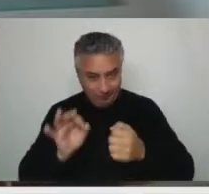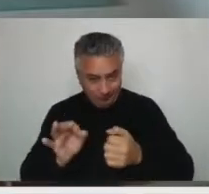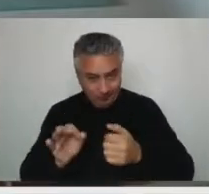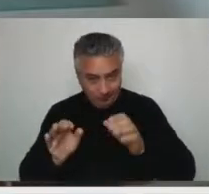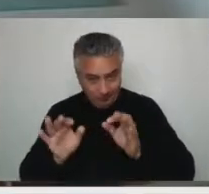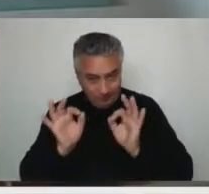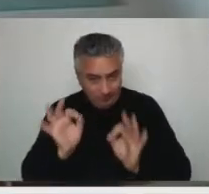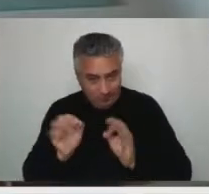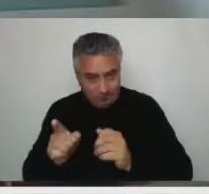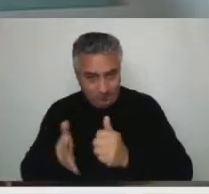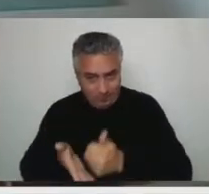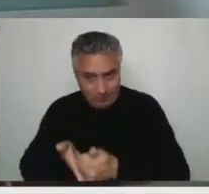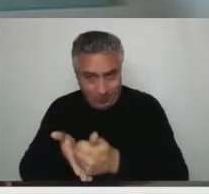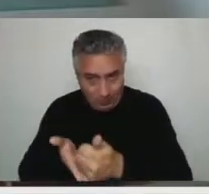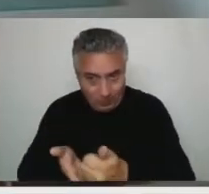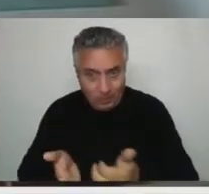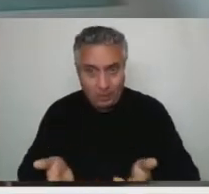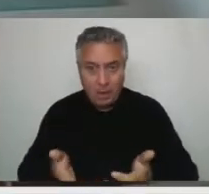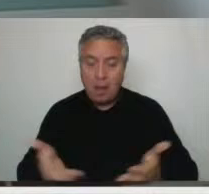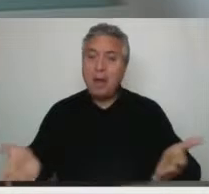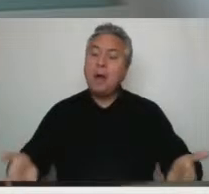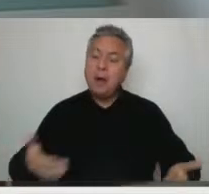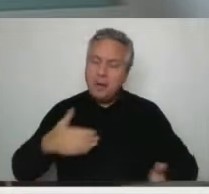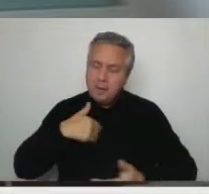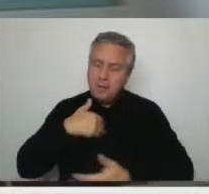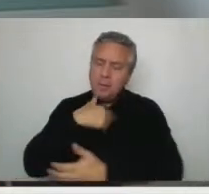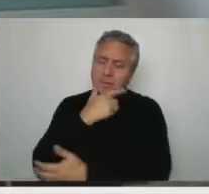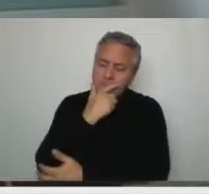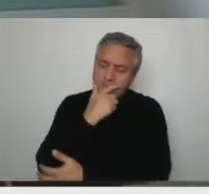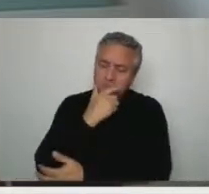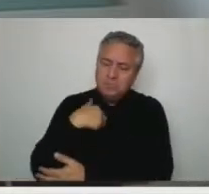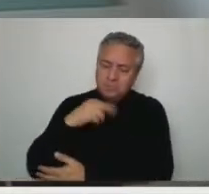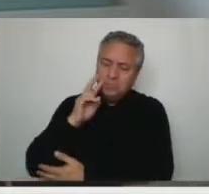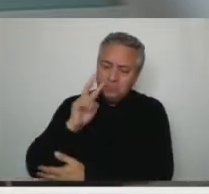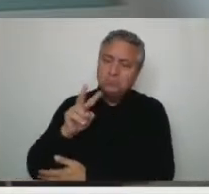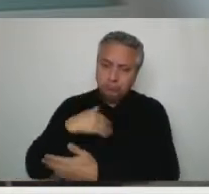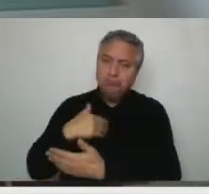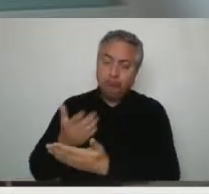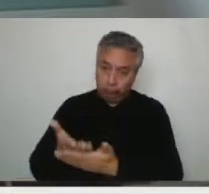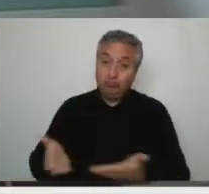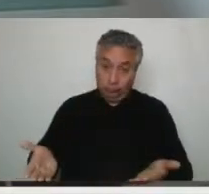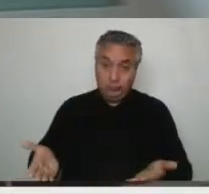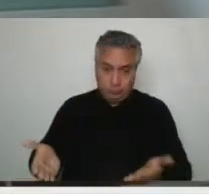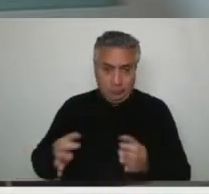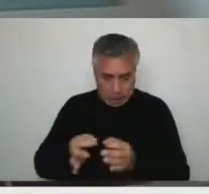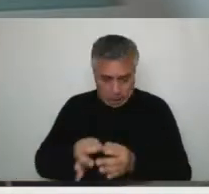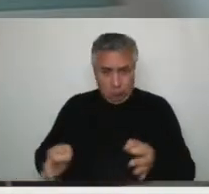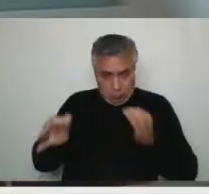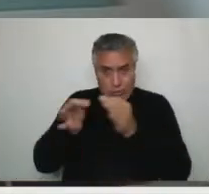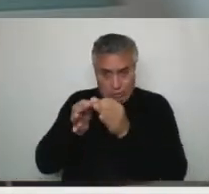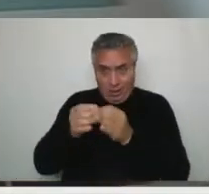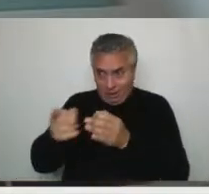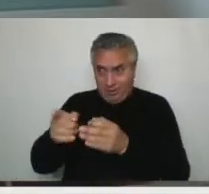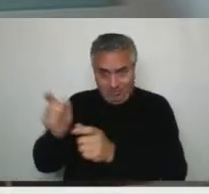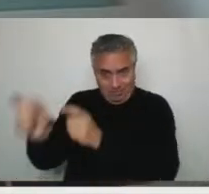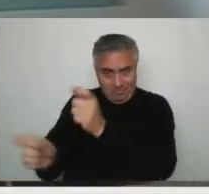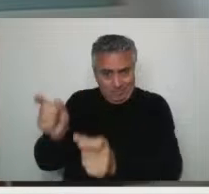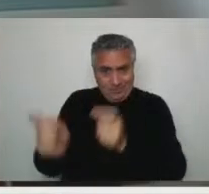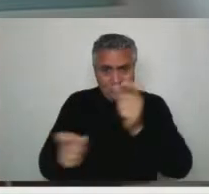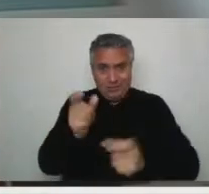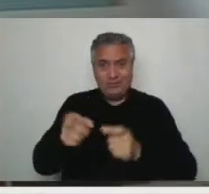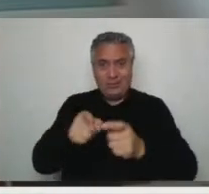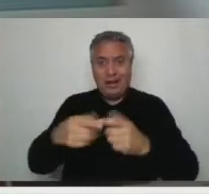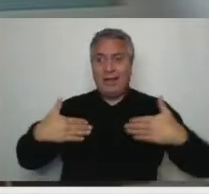it. It's important to improve health, so people can work and contribute to the